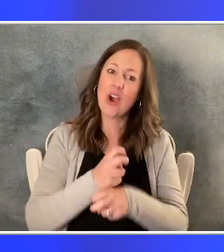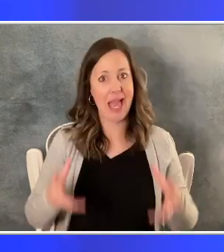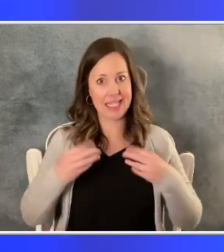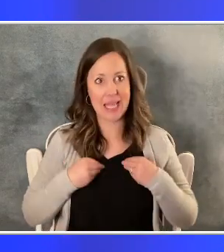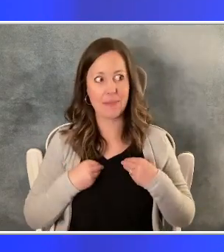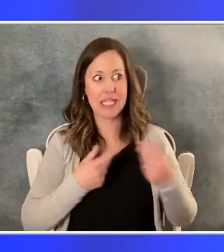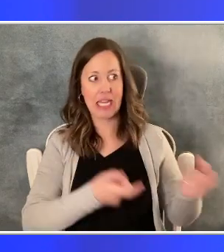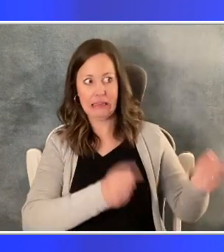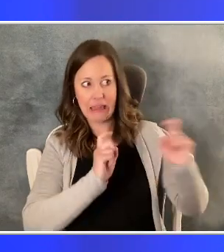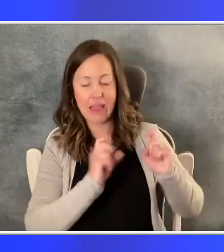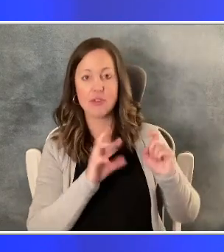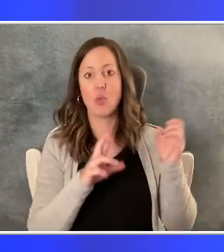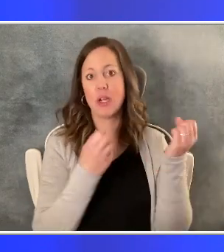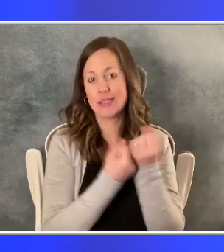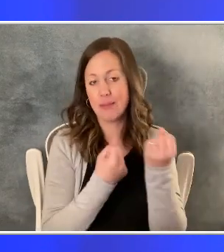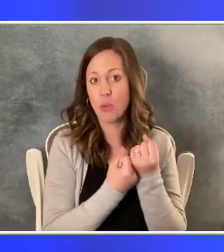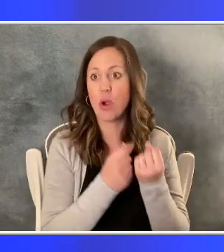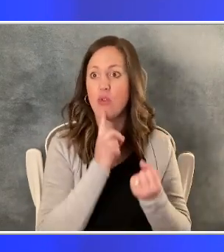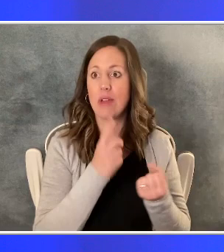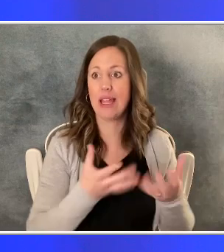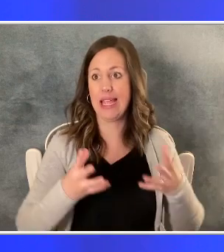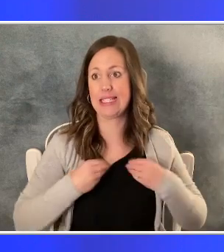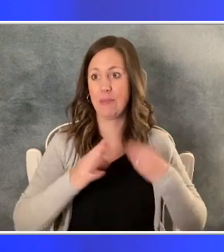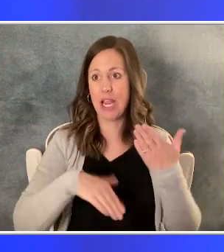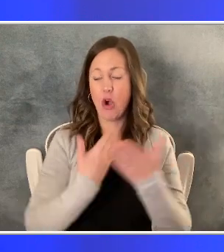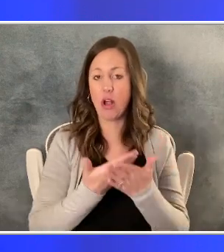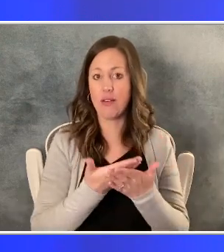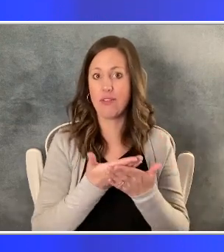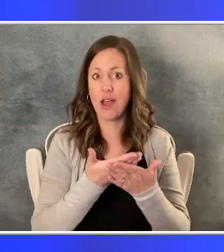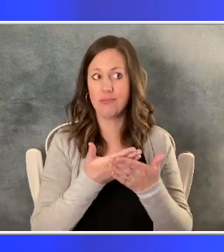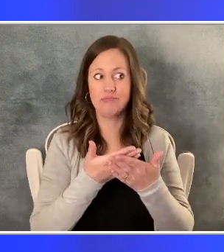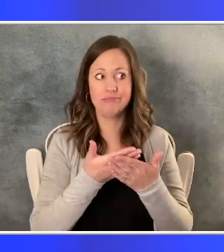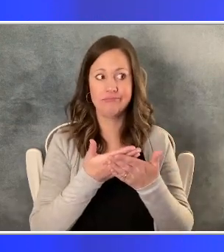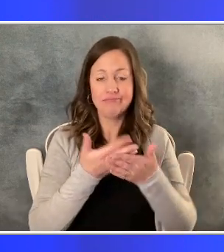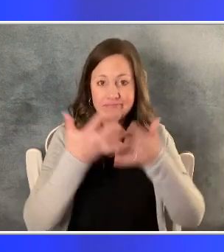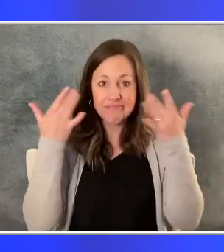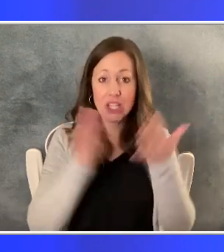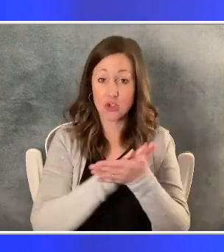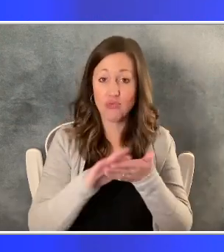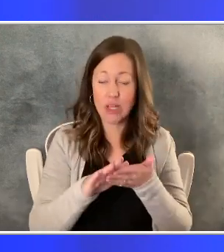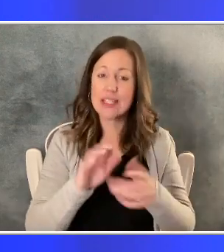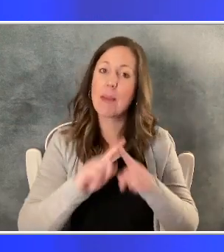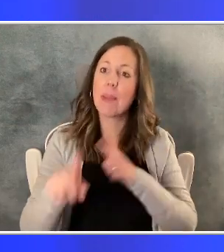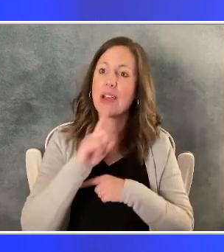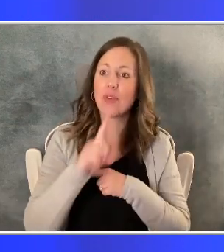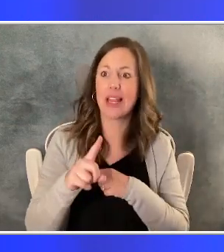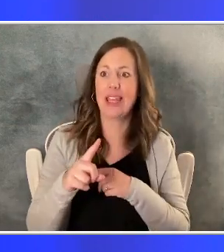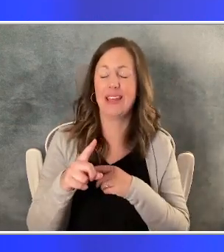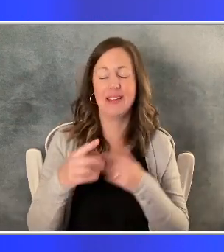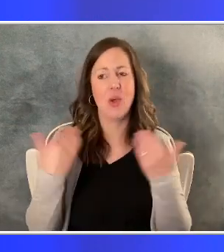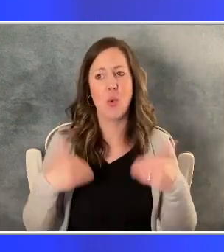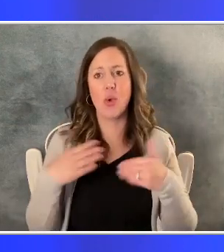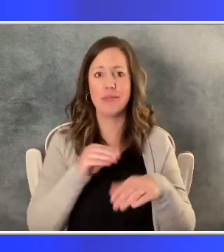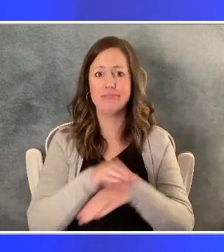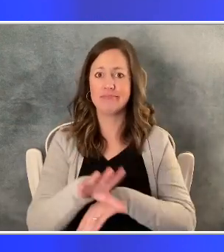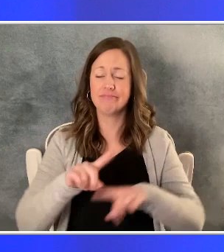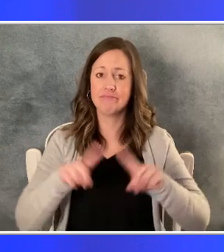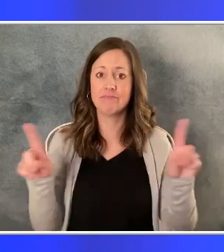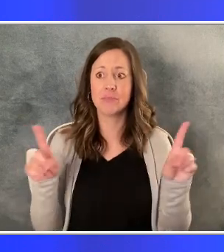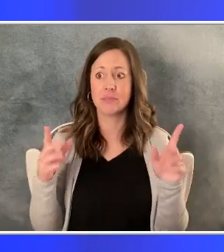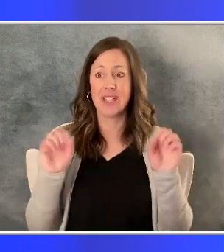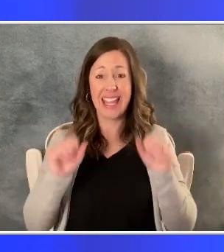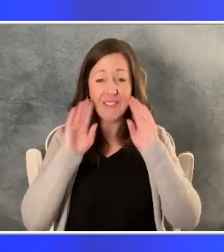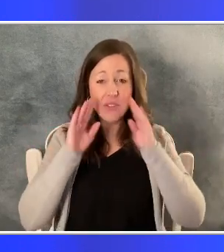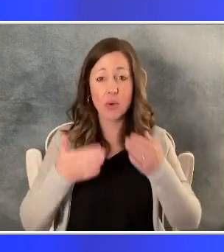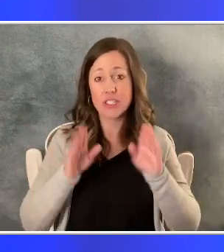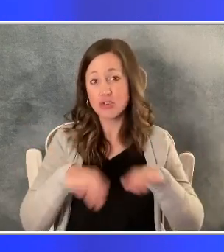and accepting all the wonderful generosity that's out there, but it has really made a huge difference to where we can just focus on our child, spend time with our